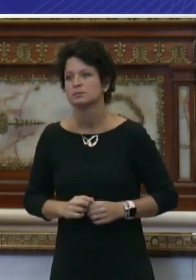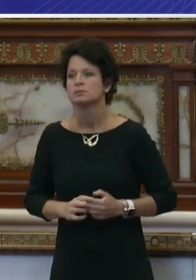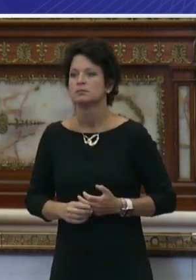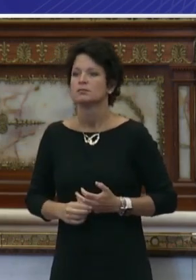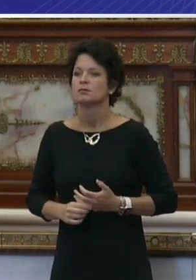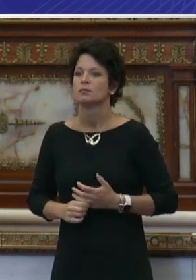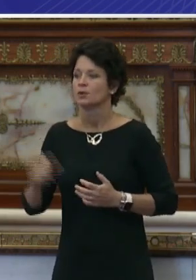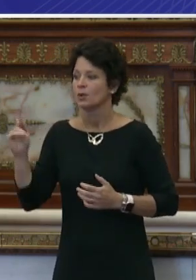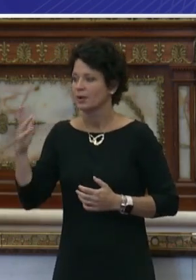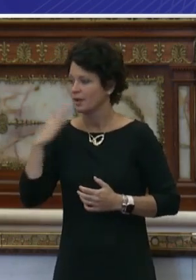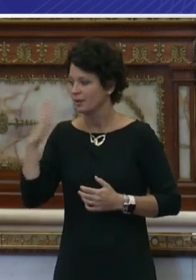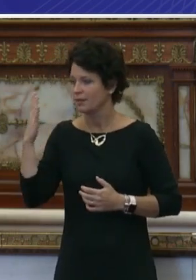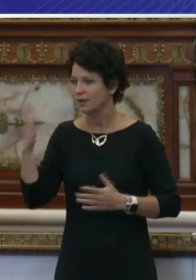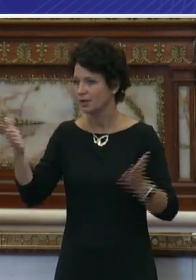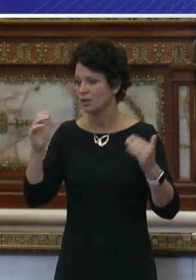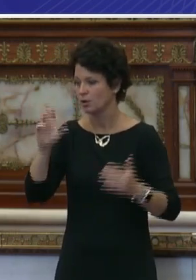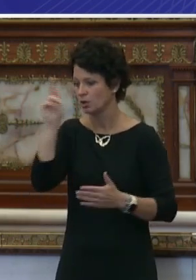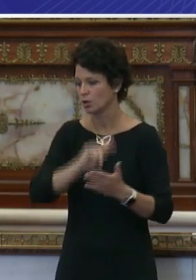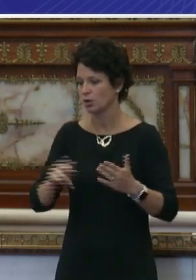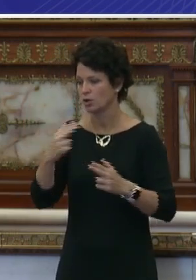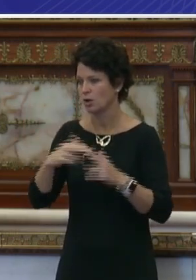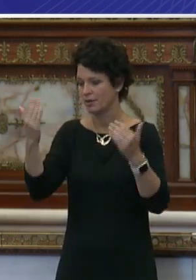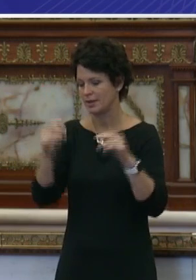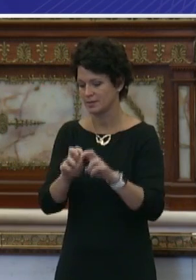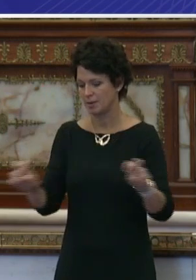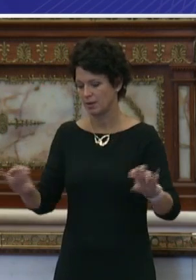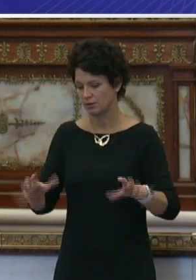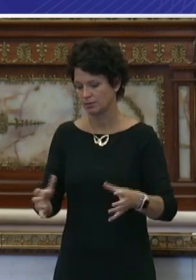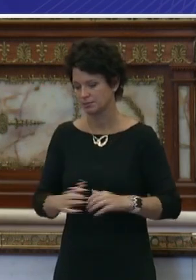All right, thank you. And if we can have the clerk call the next panel.